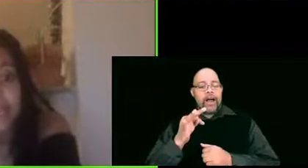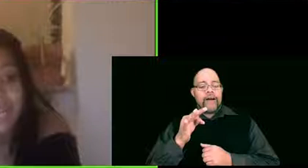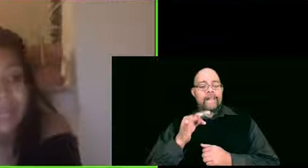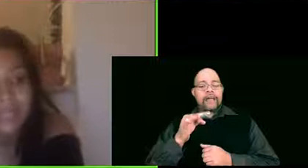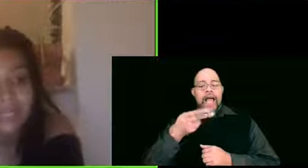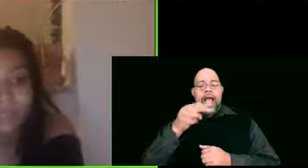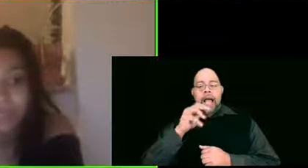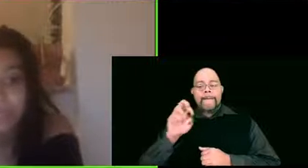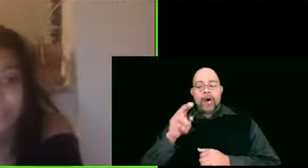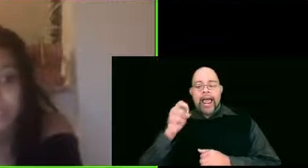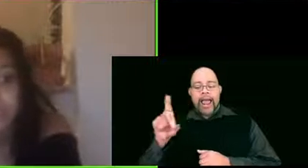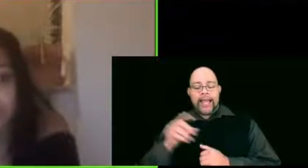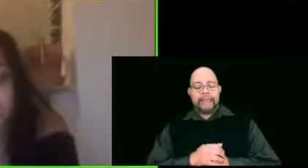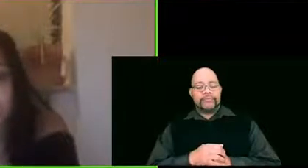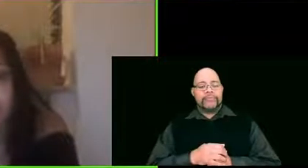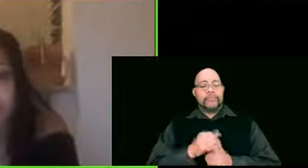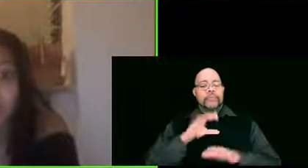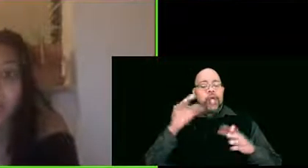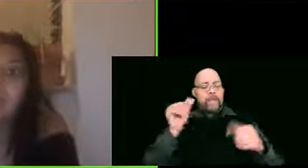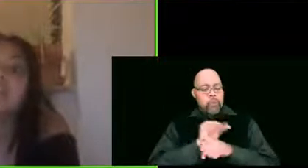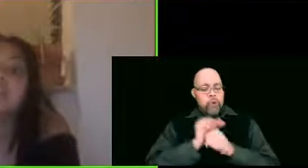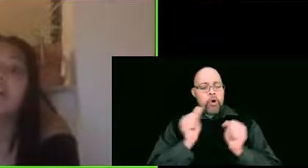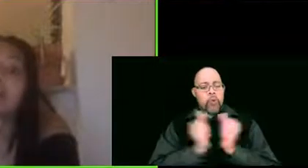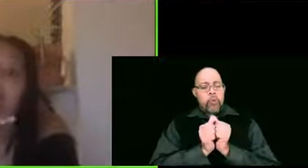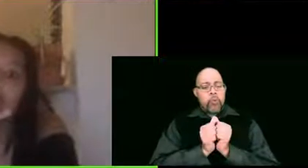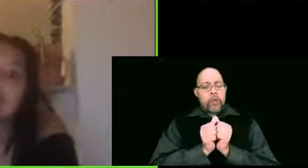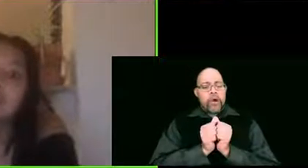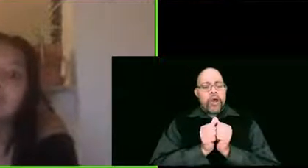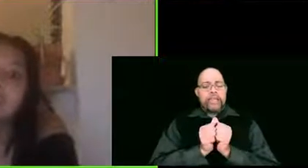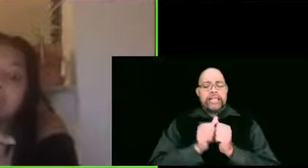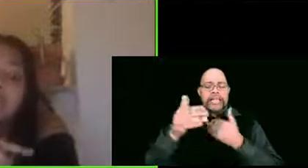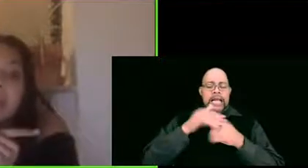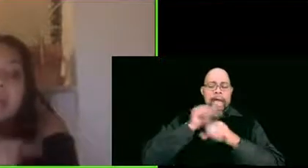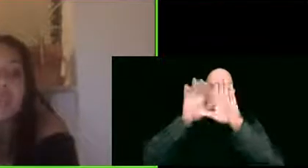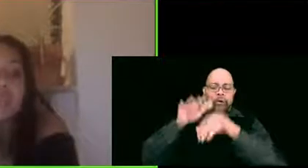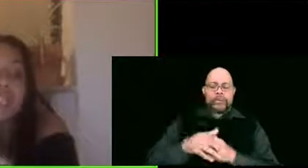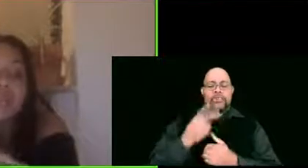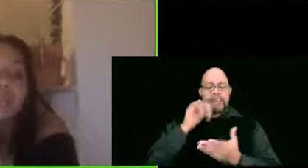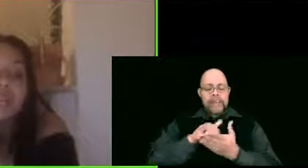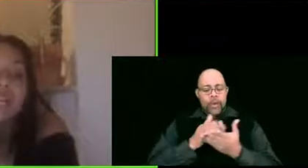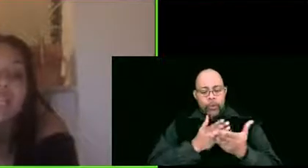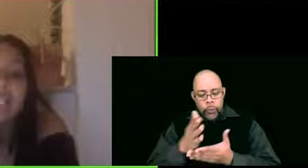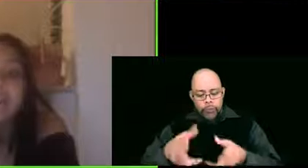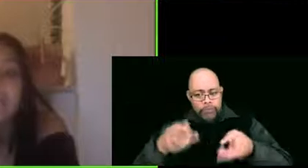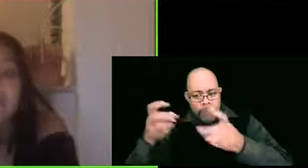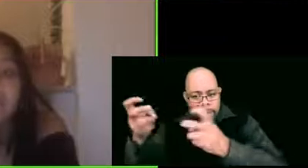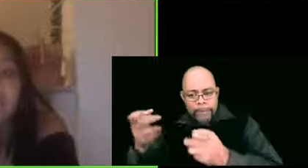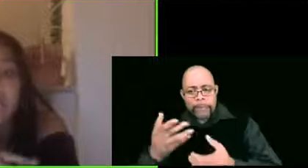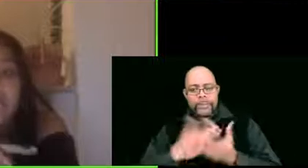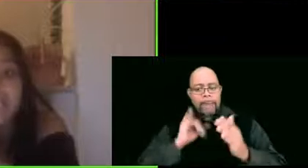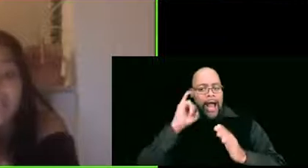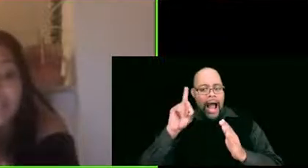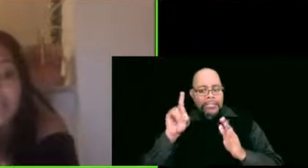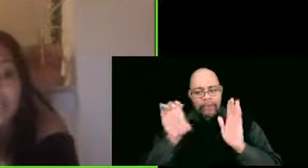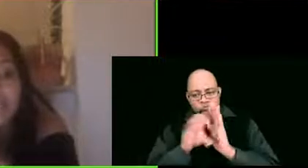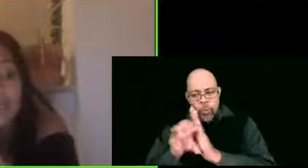of scalloped hammerheads. So we did a lot of work kind of around diving around these seamounts where the scalloped hammerheads were passing through, collecting biopsies and